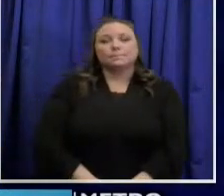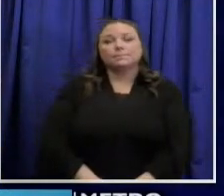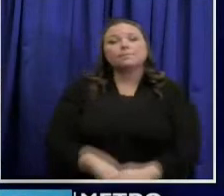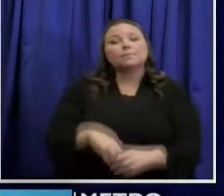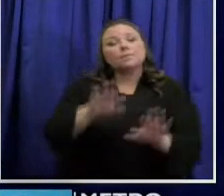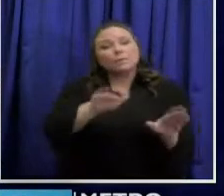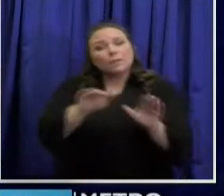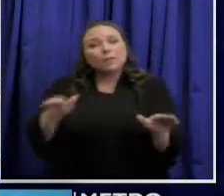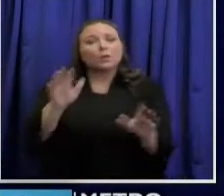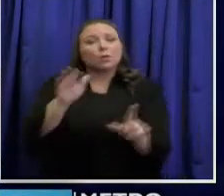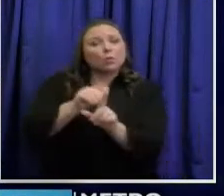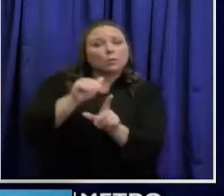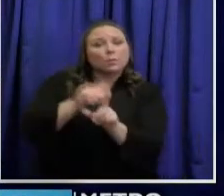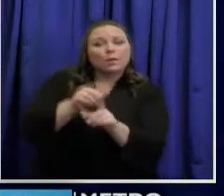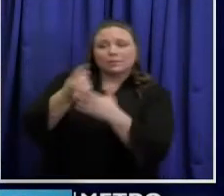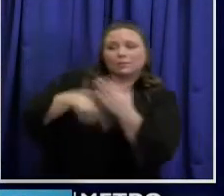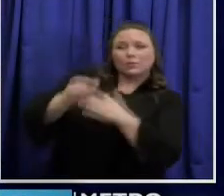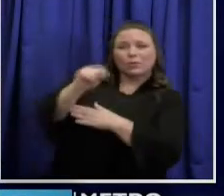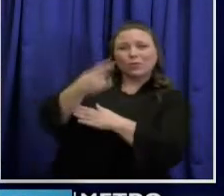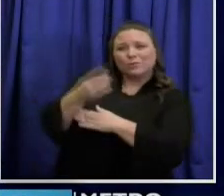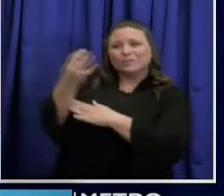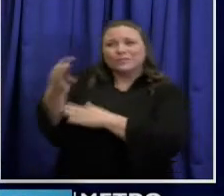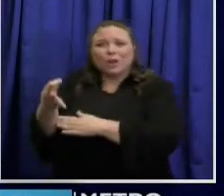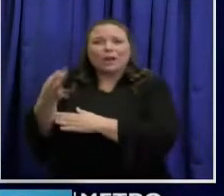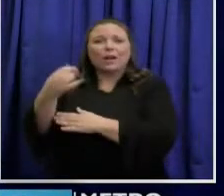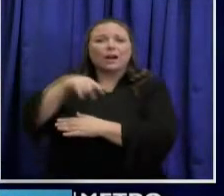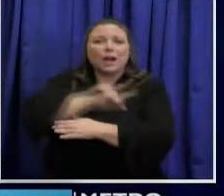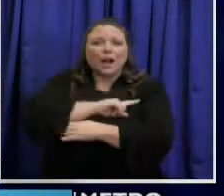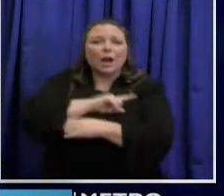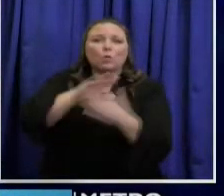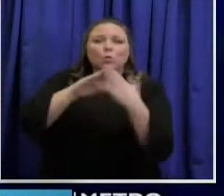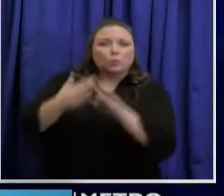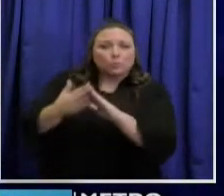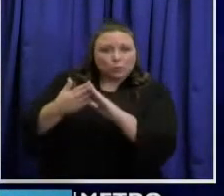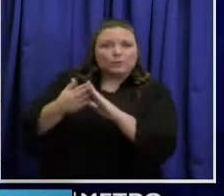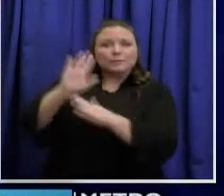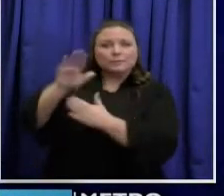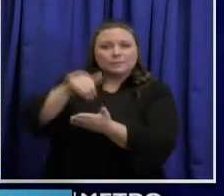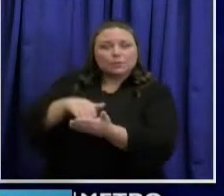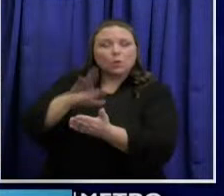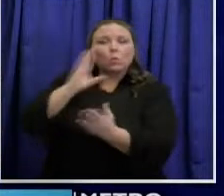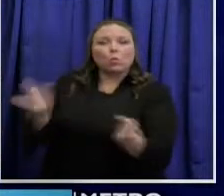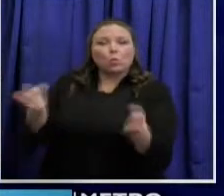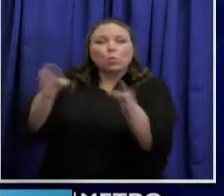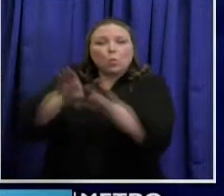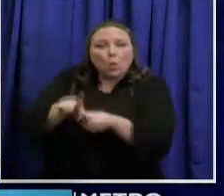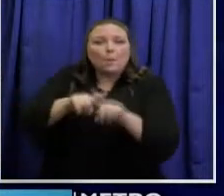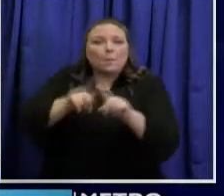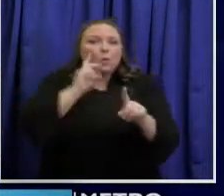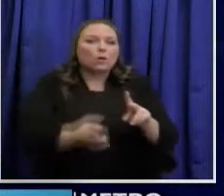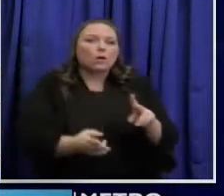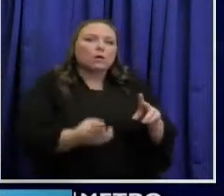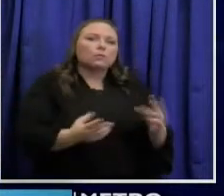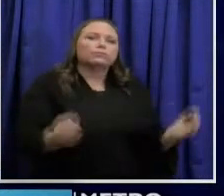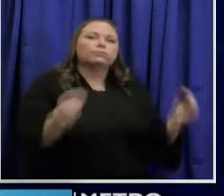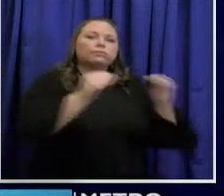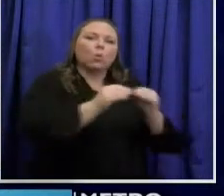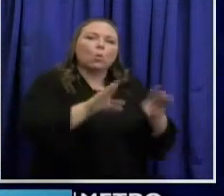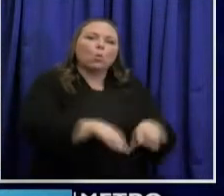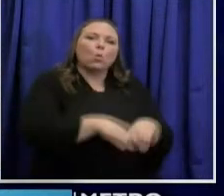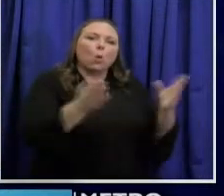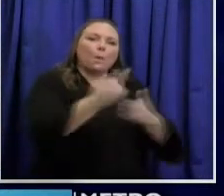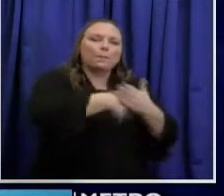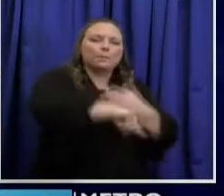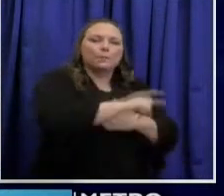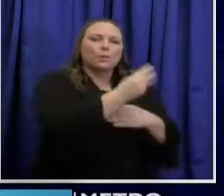finally, as a reminder, next Thursday and Friday, our community assessment sites will be closed. However, we are increasing the hours of operation next Monday, Tuesday,